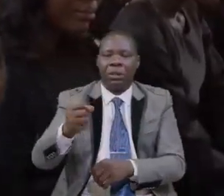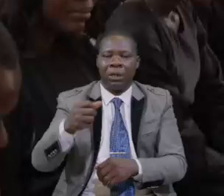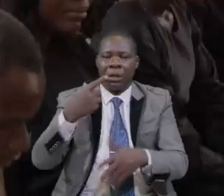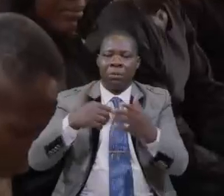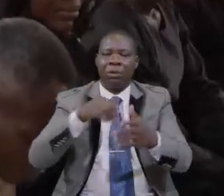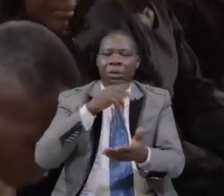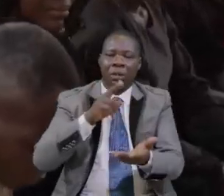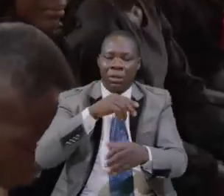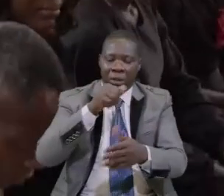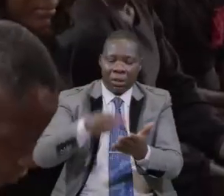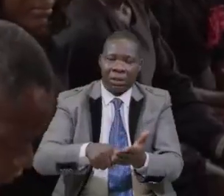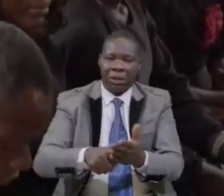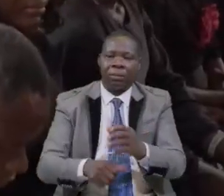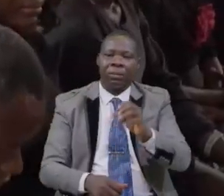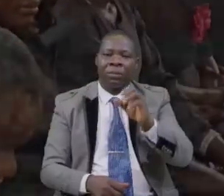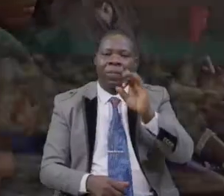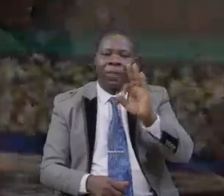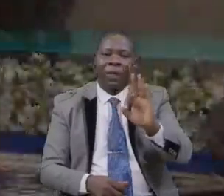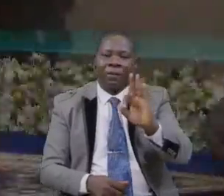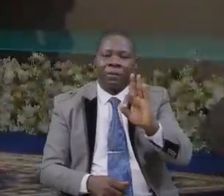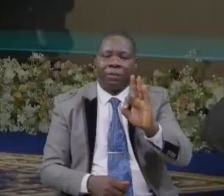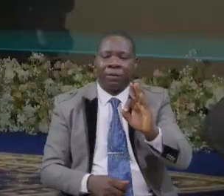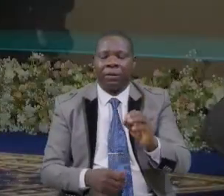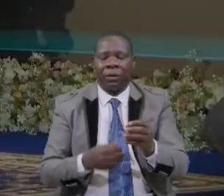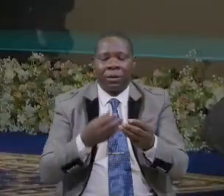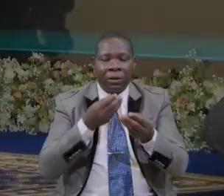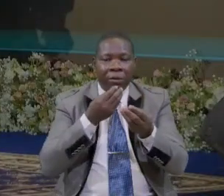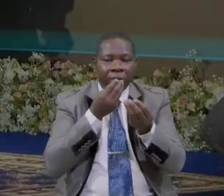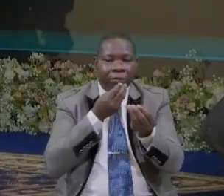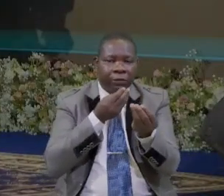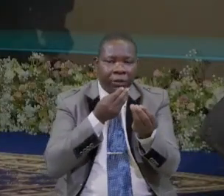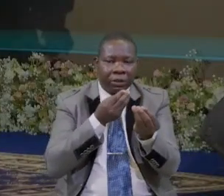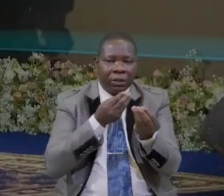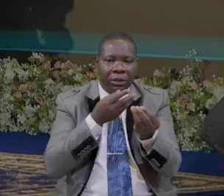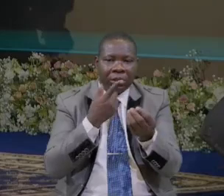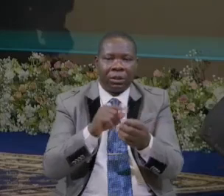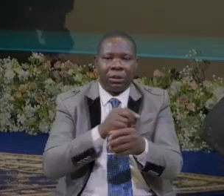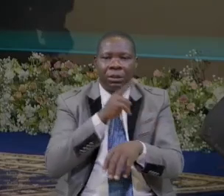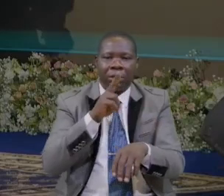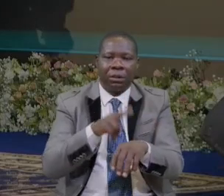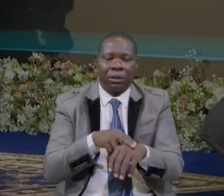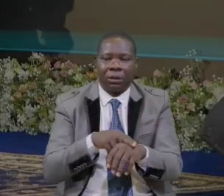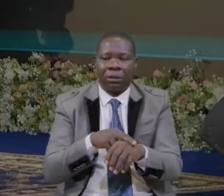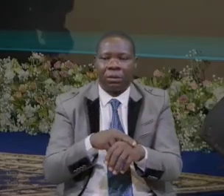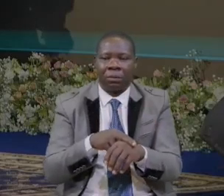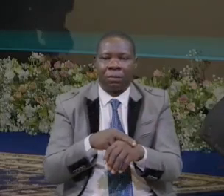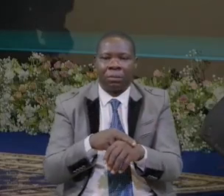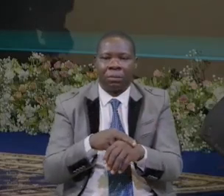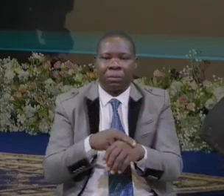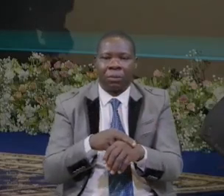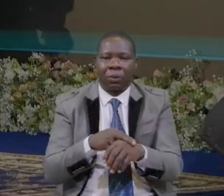feed a nation in famine with supernatural, superabundant